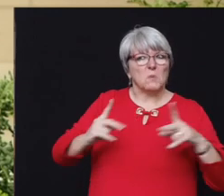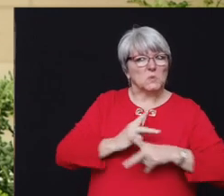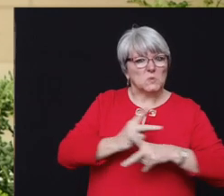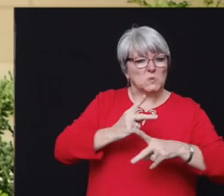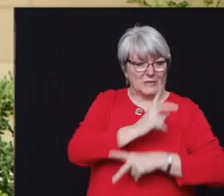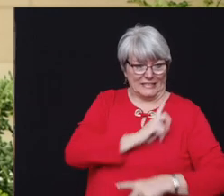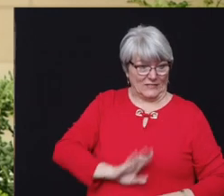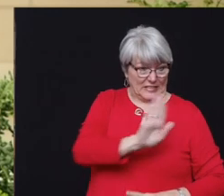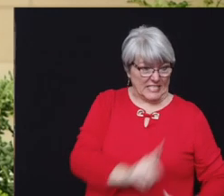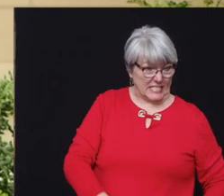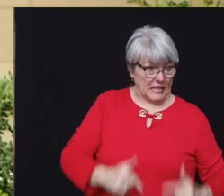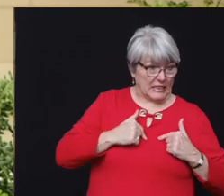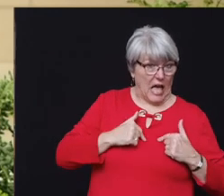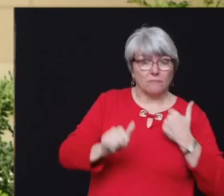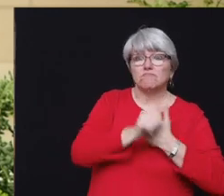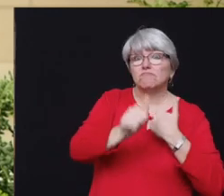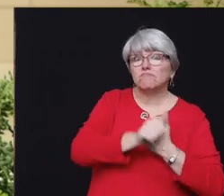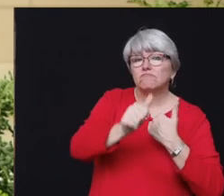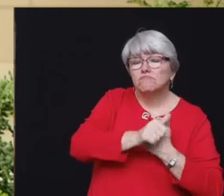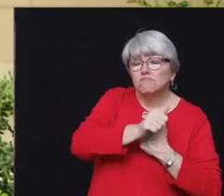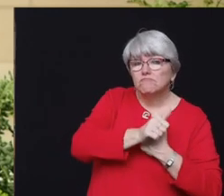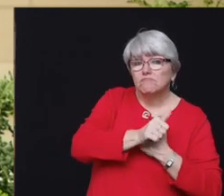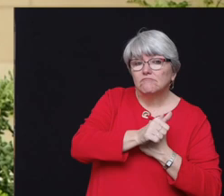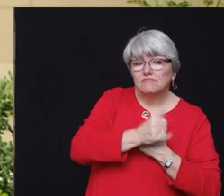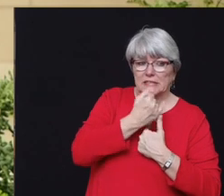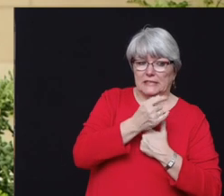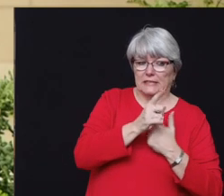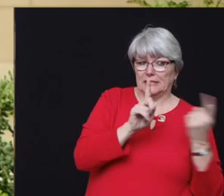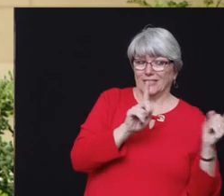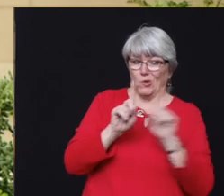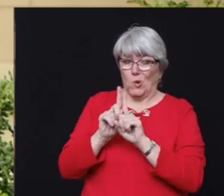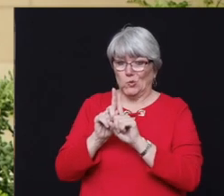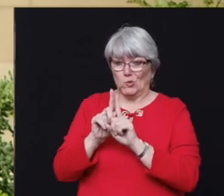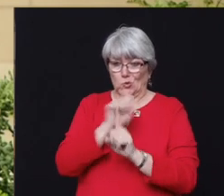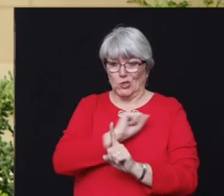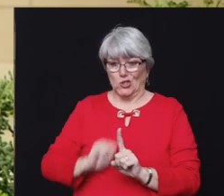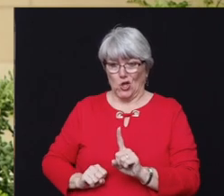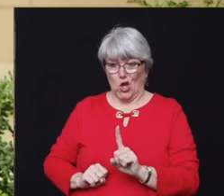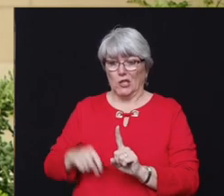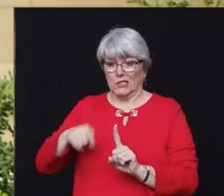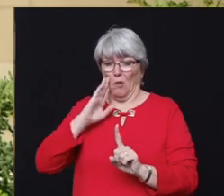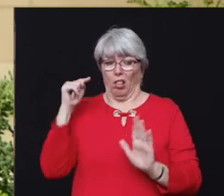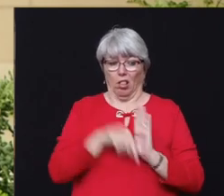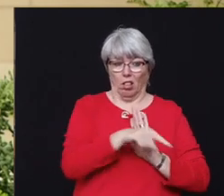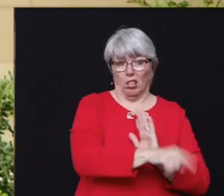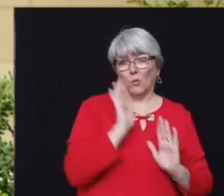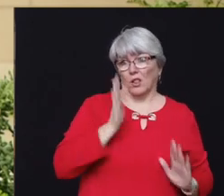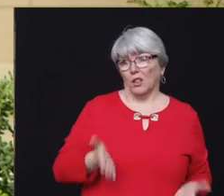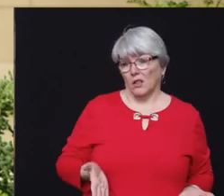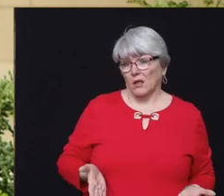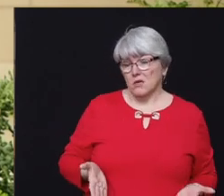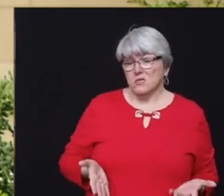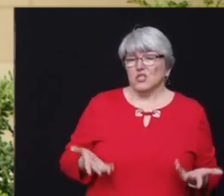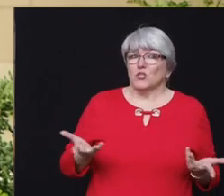David's life was in jeopardy. If he stays close to Saul, David's going to die. And